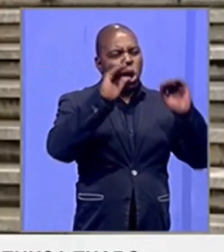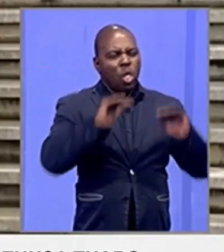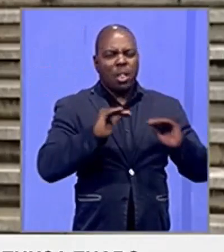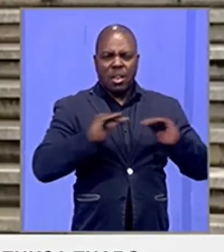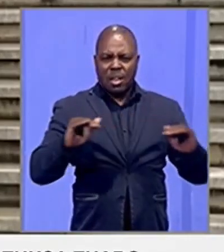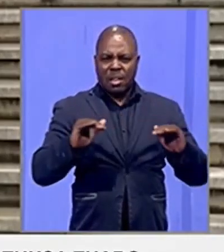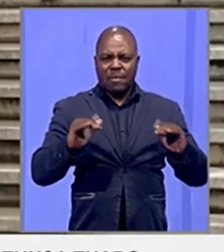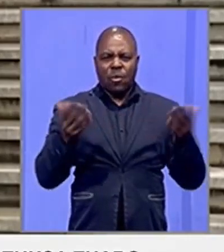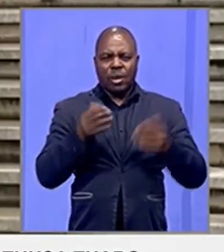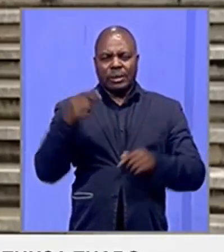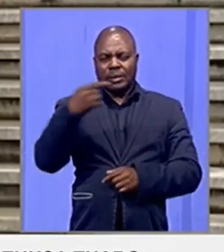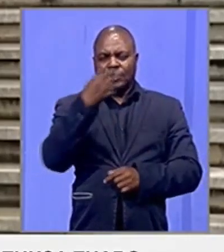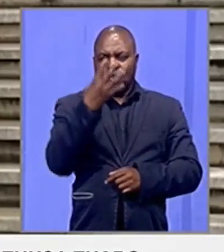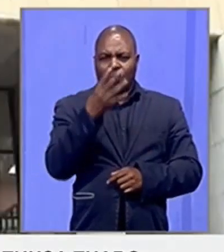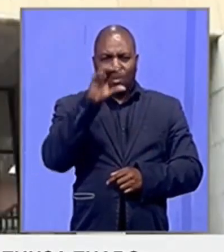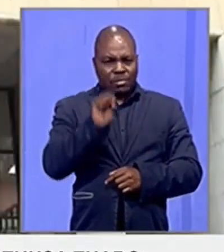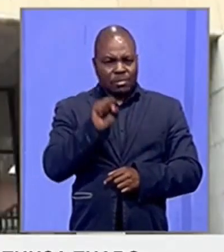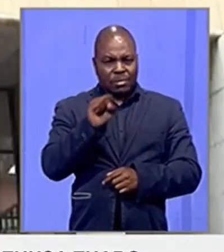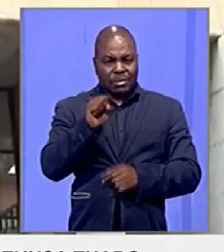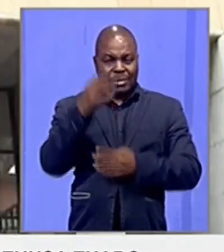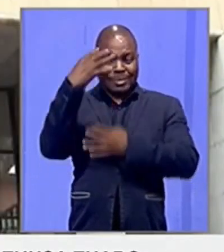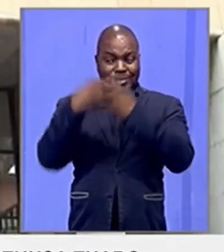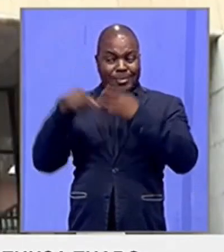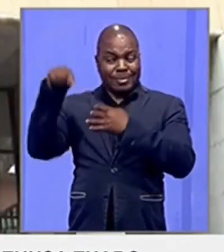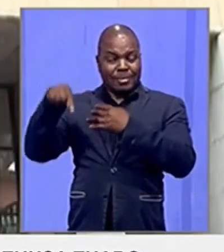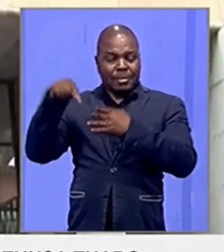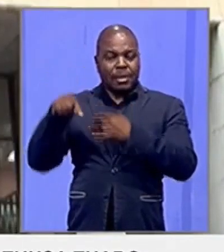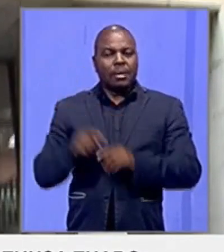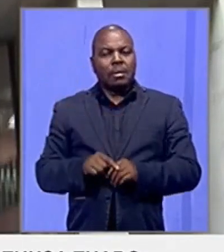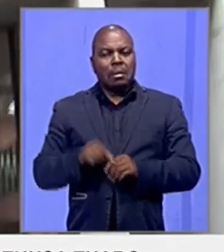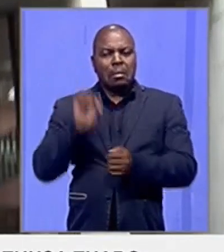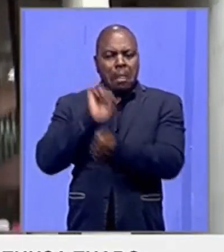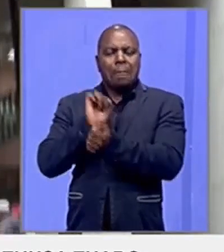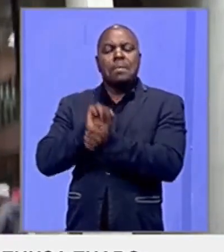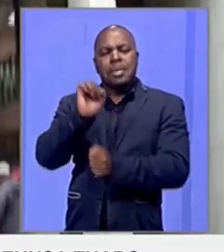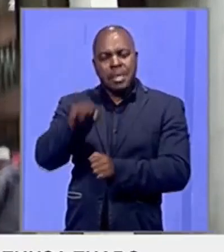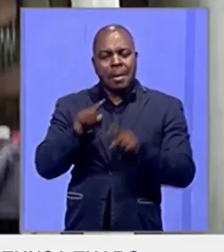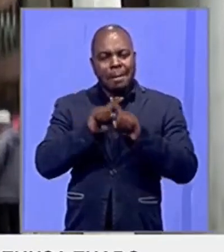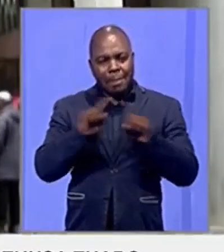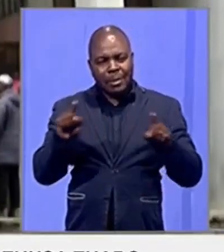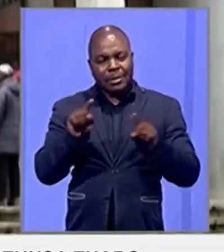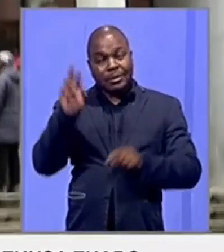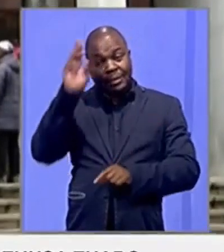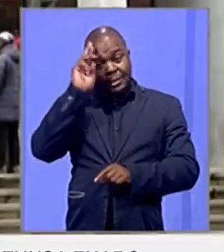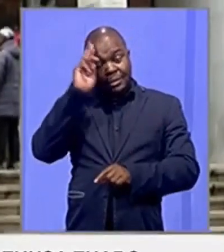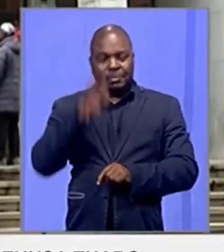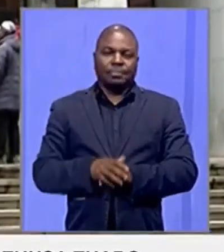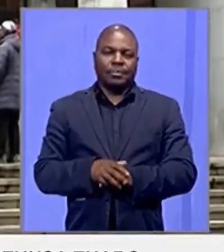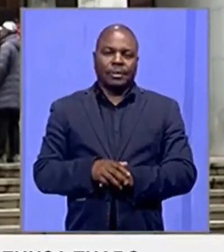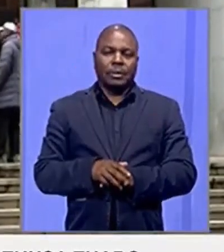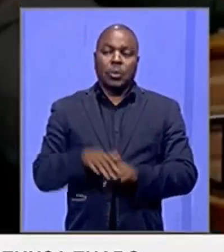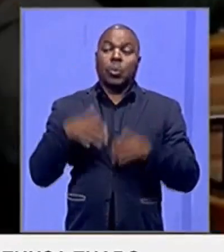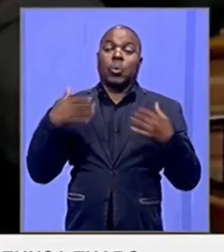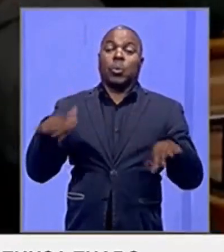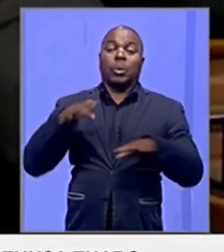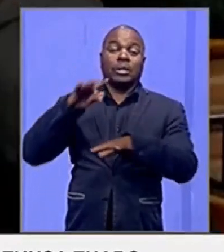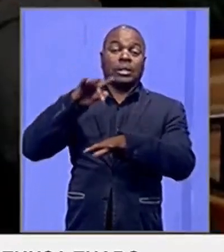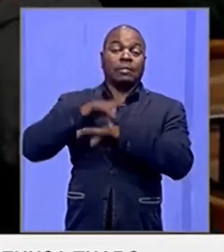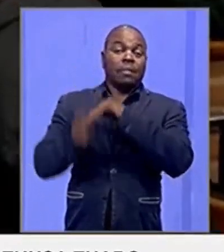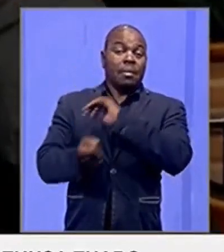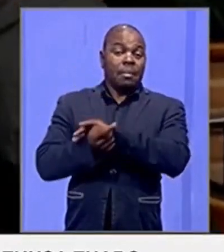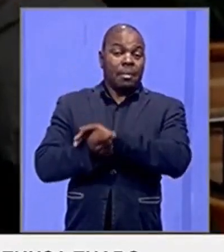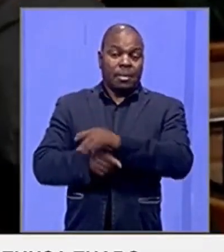mosebetsing G4S kapa tronkong ya G4S be leng hore ba tshwarwa and ha re hopola hona le diketsalo tse masisi tse etsahetseng. Ya